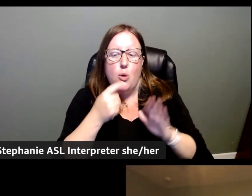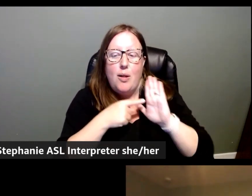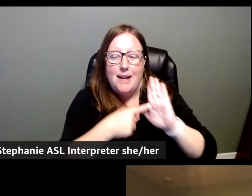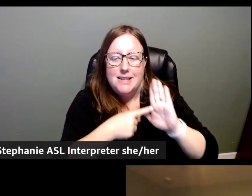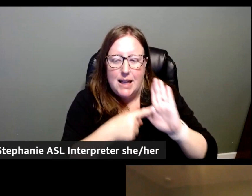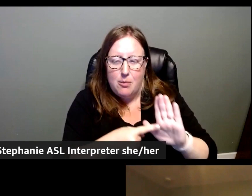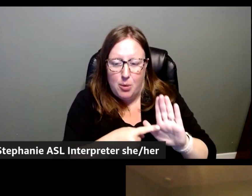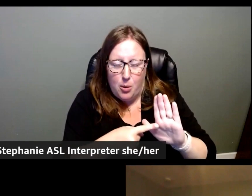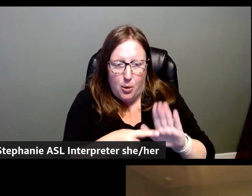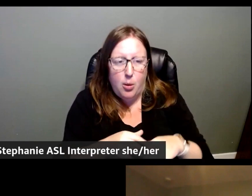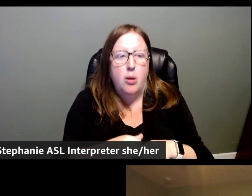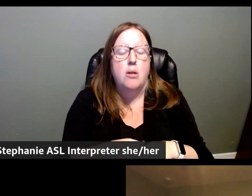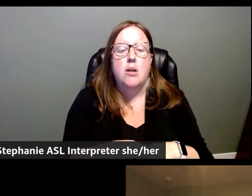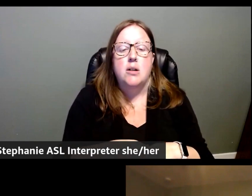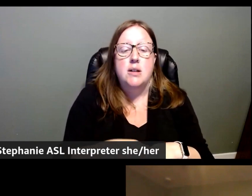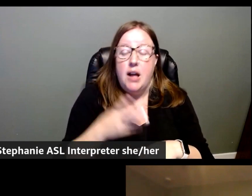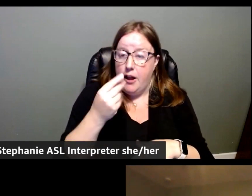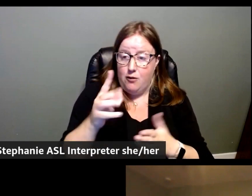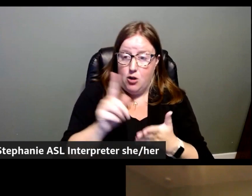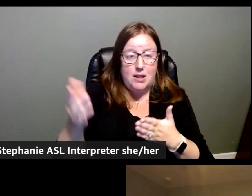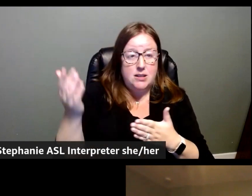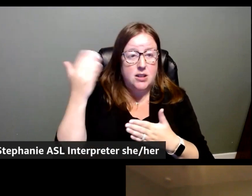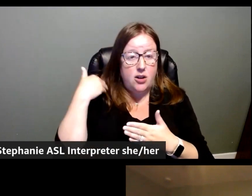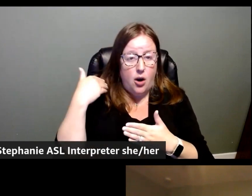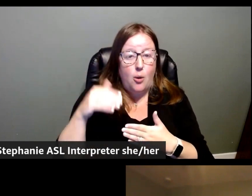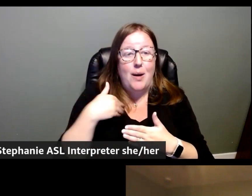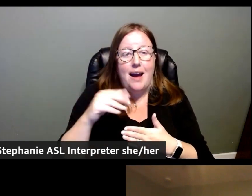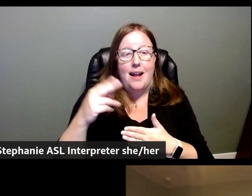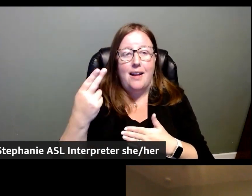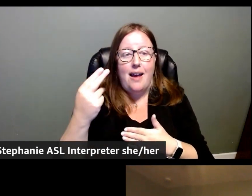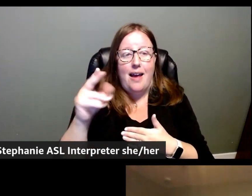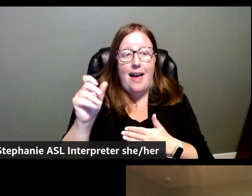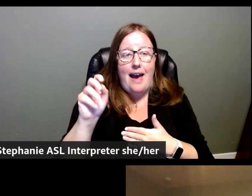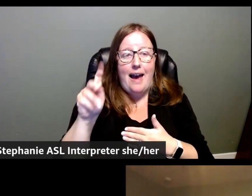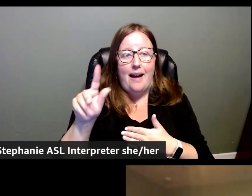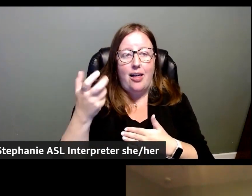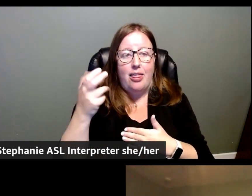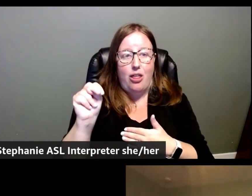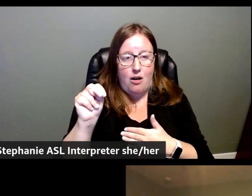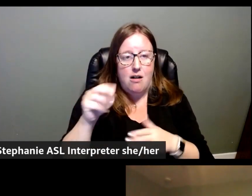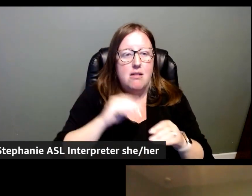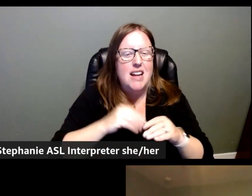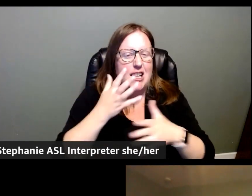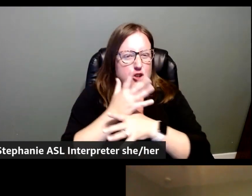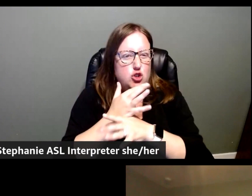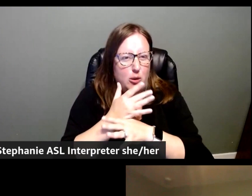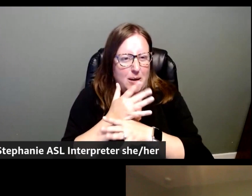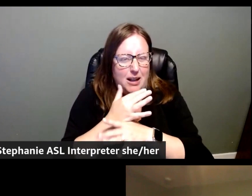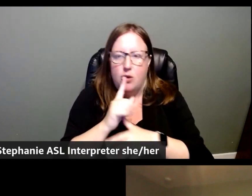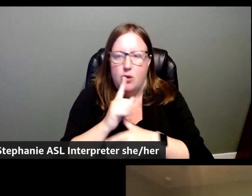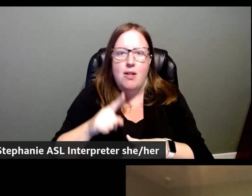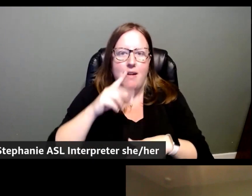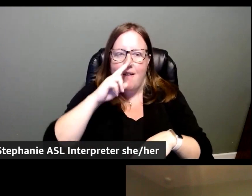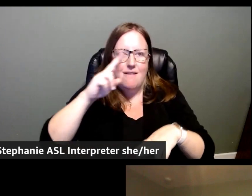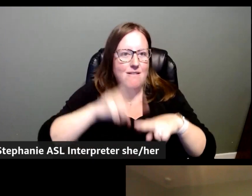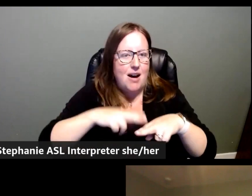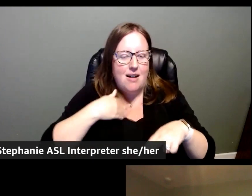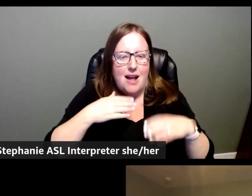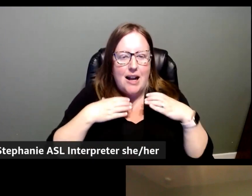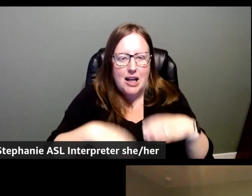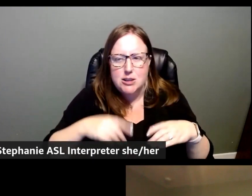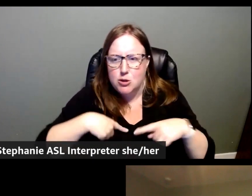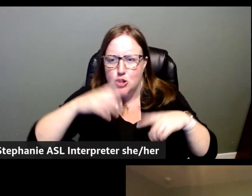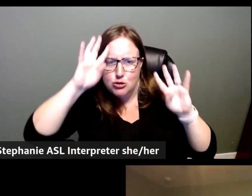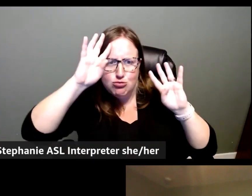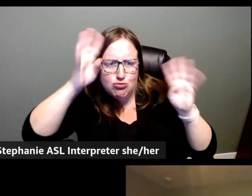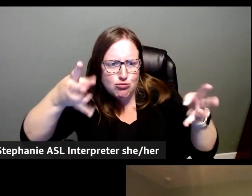And just a couple weeks ago, we had a hackathon in Germany. And it was still fun just to watch the customers. They had a couple of days to come up with an